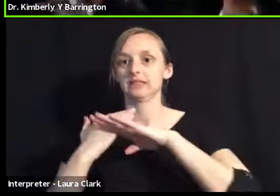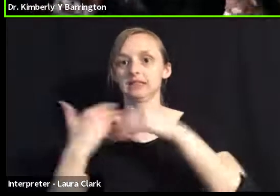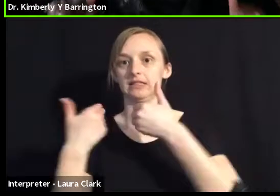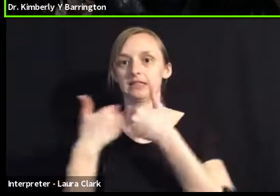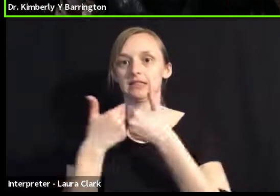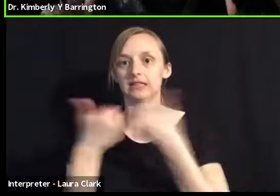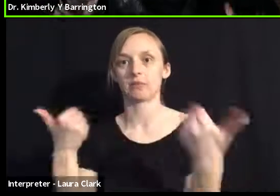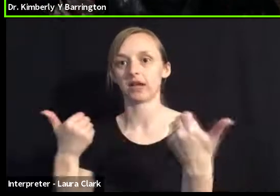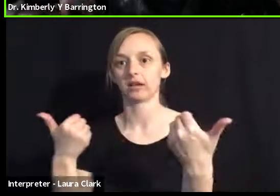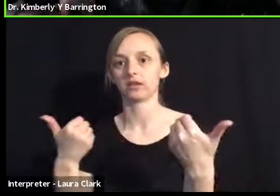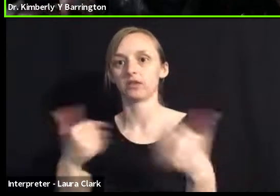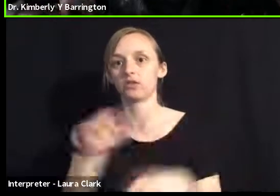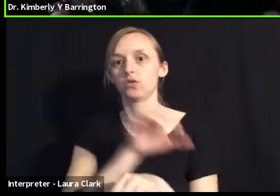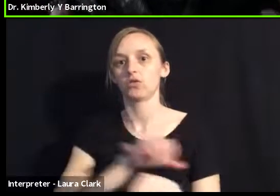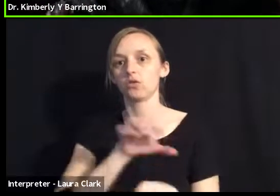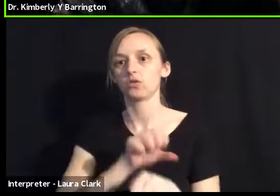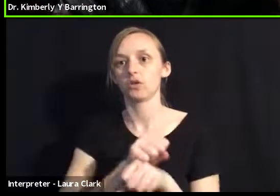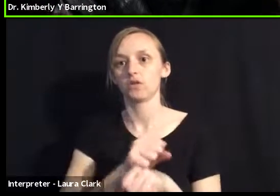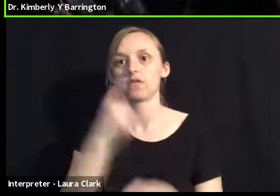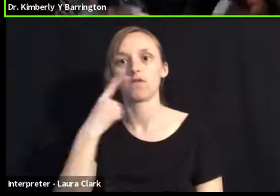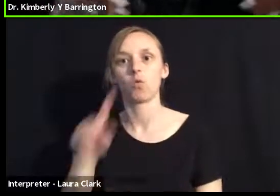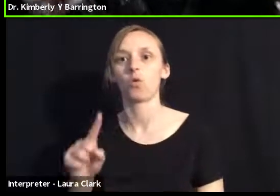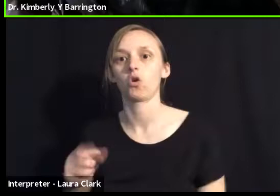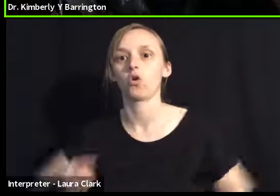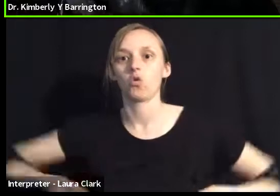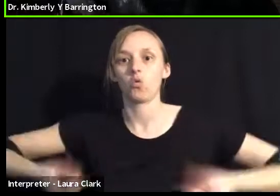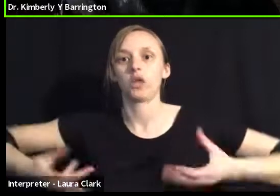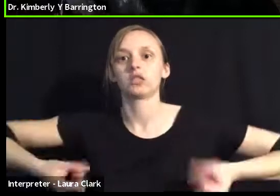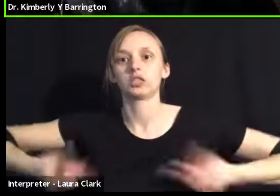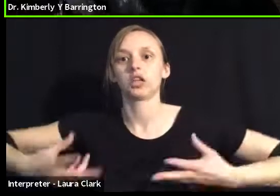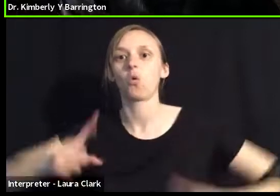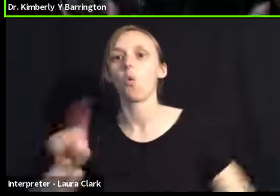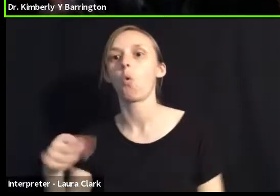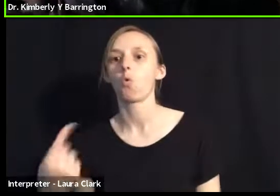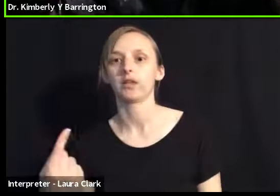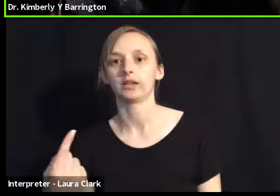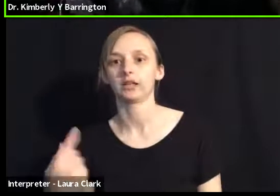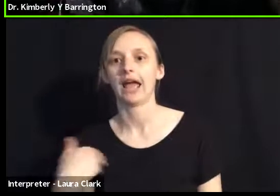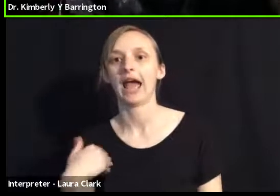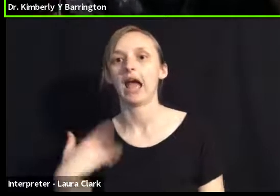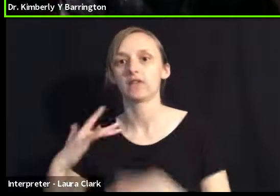there are reserved for wheelchair users so that they have the room to